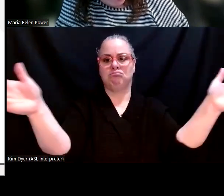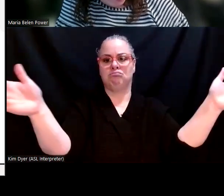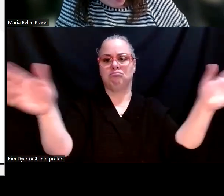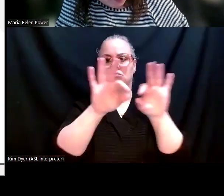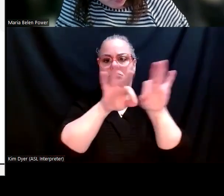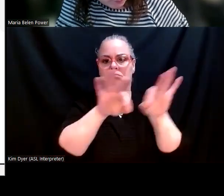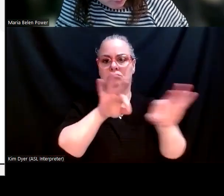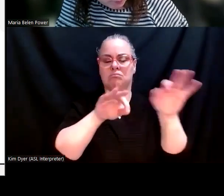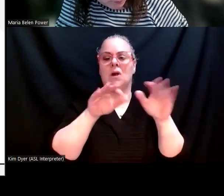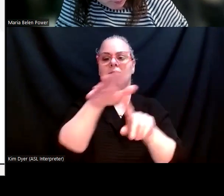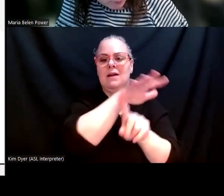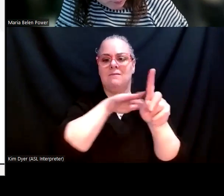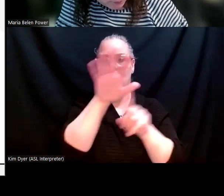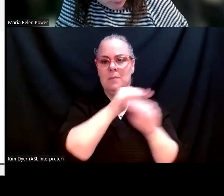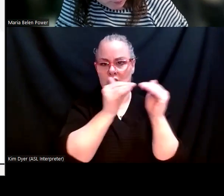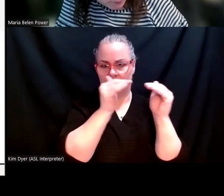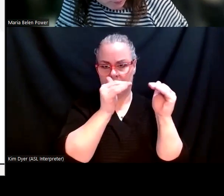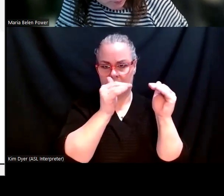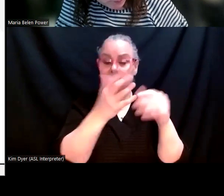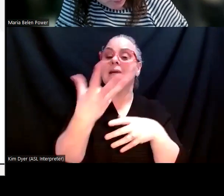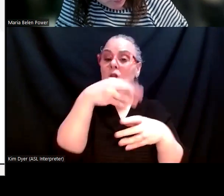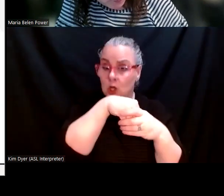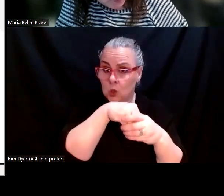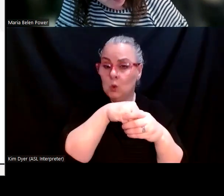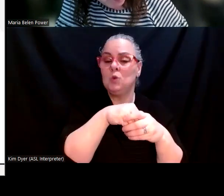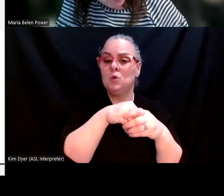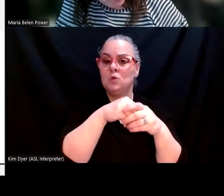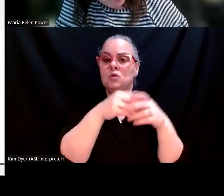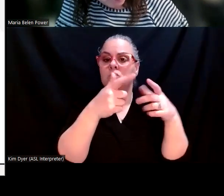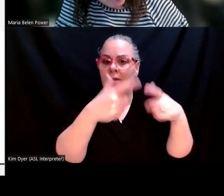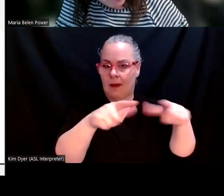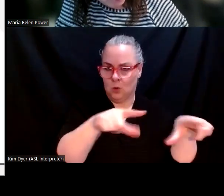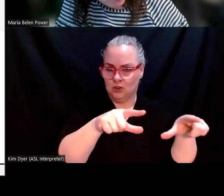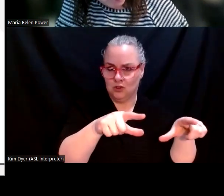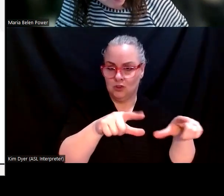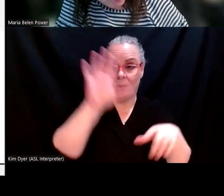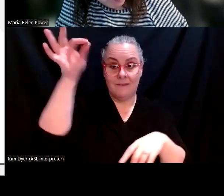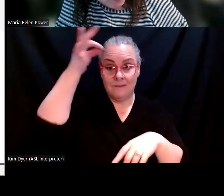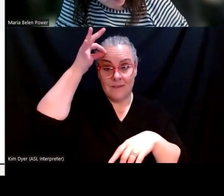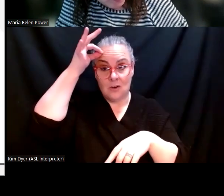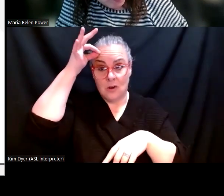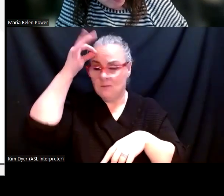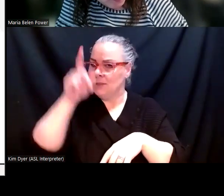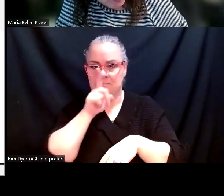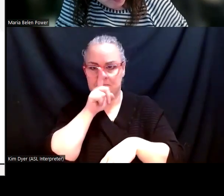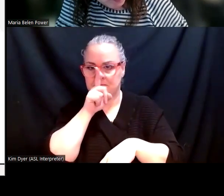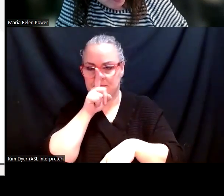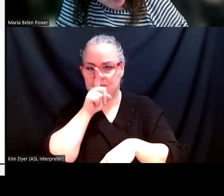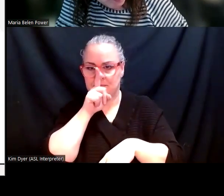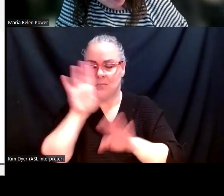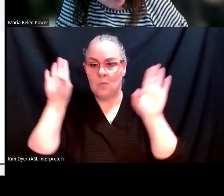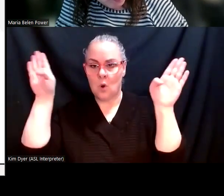of environmental justice that notably includes language. The federal government does not. It has a